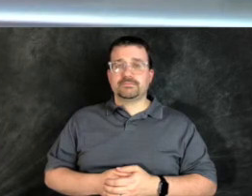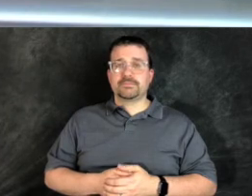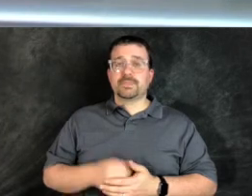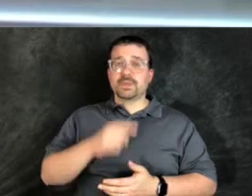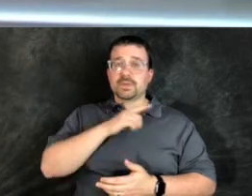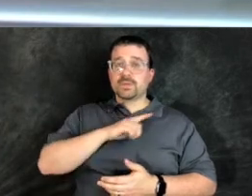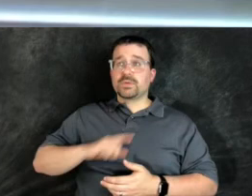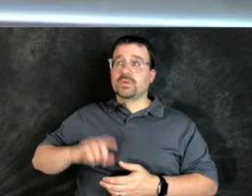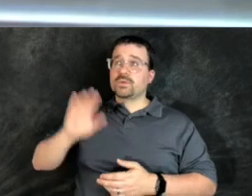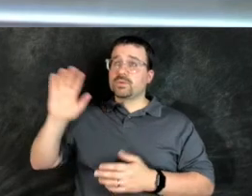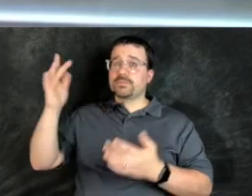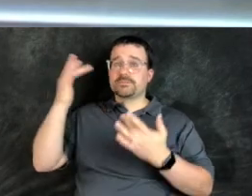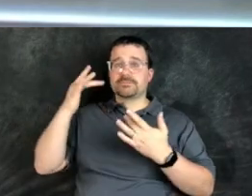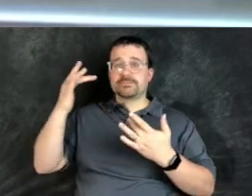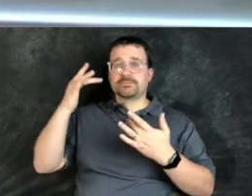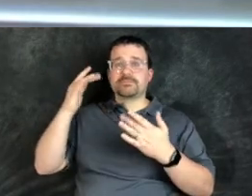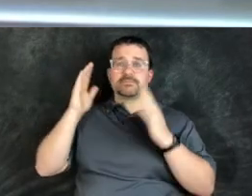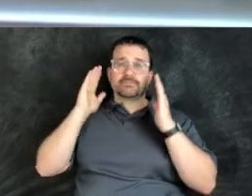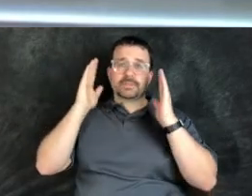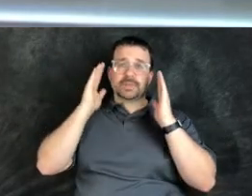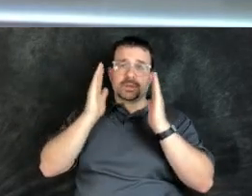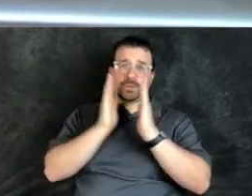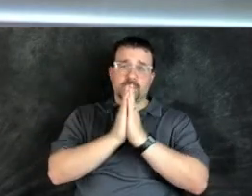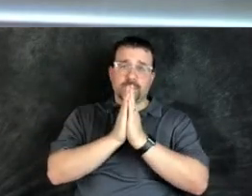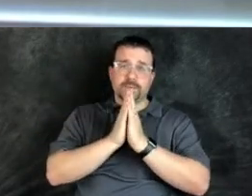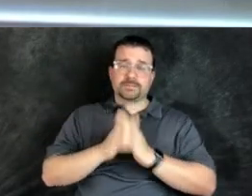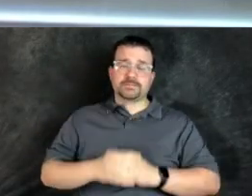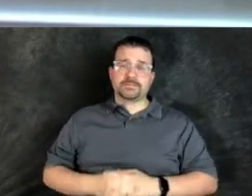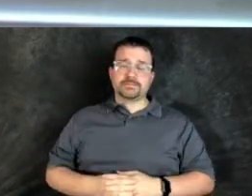Lord, in your mercy, hear our prayer.